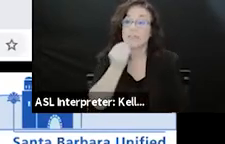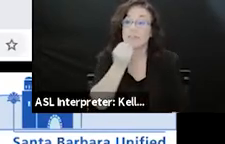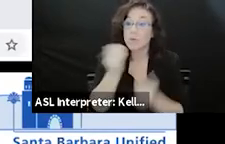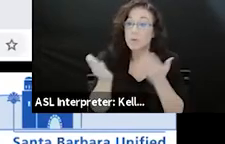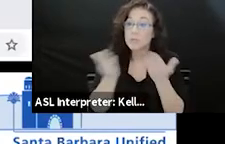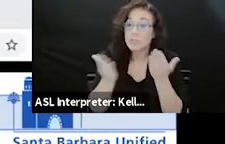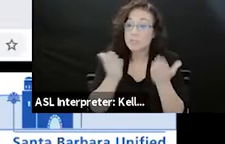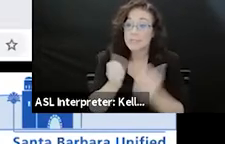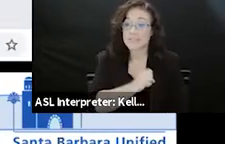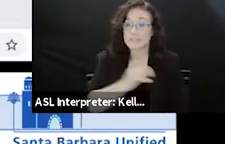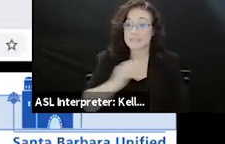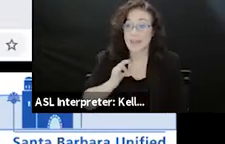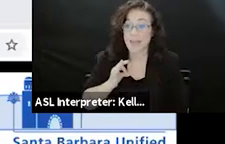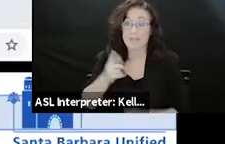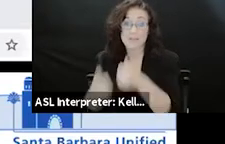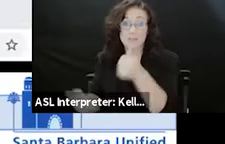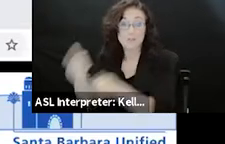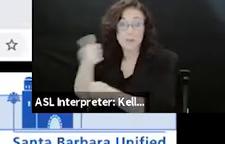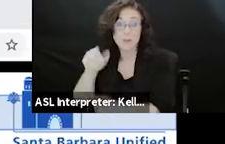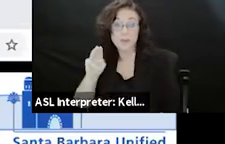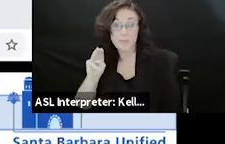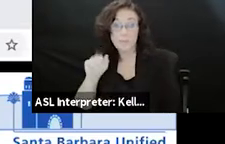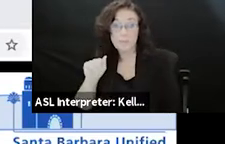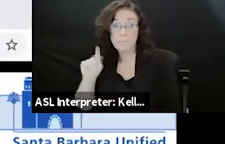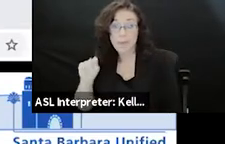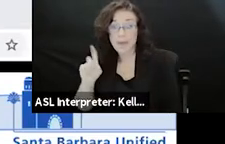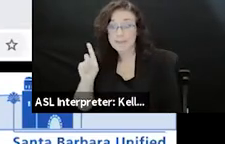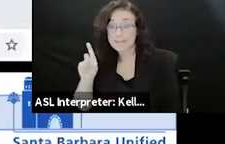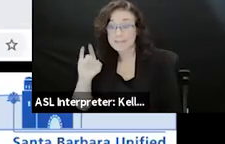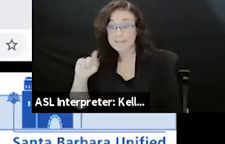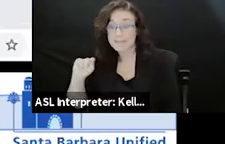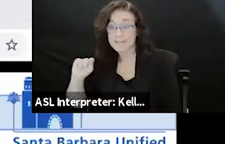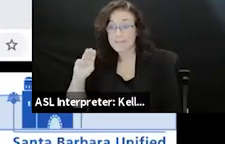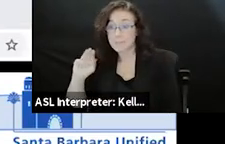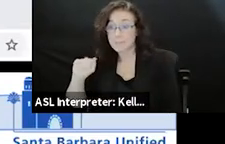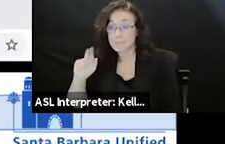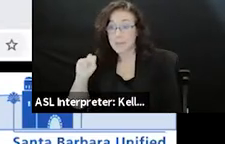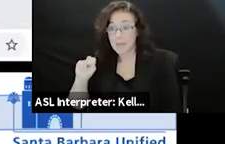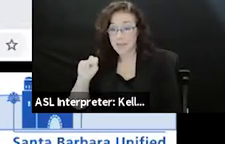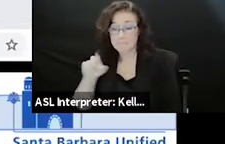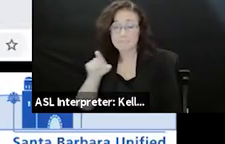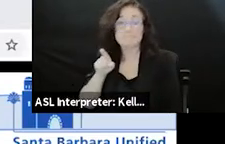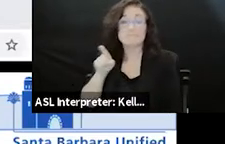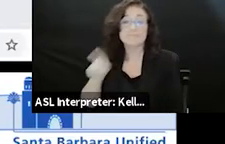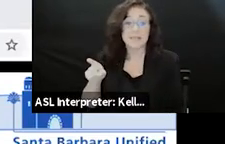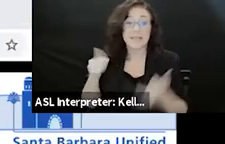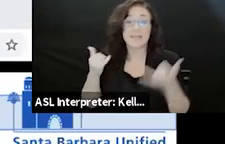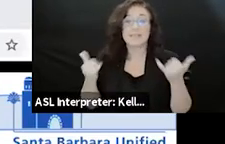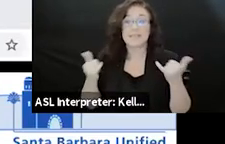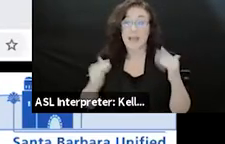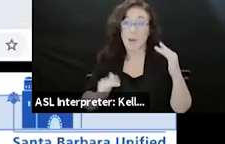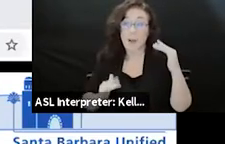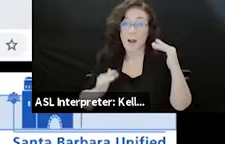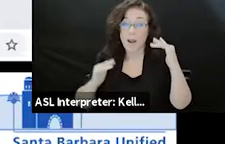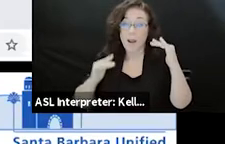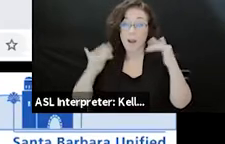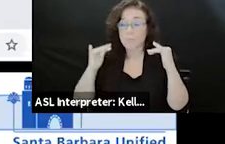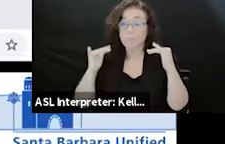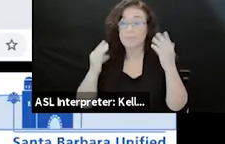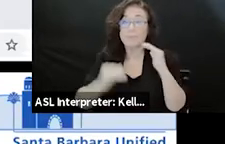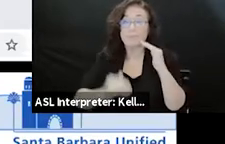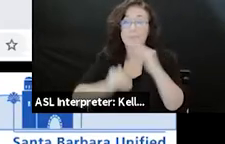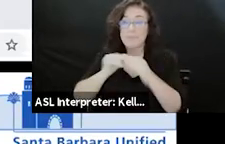our director matt dittman amazing director who's now gotten us to reach the 1 million meals